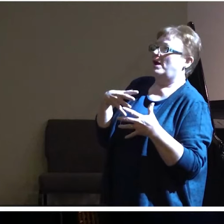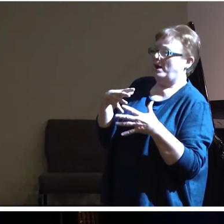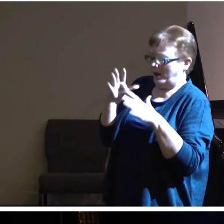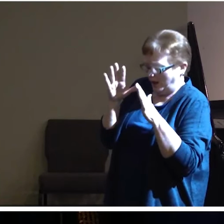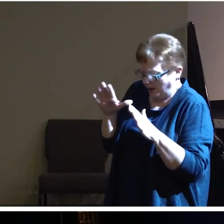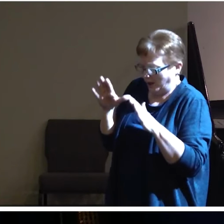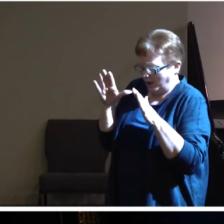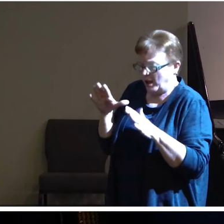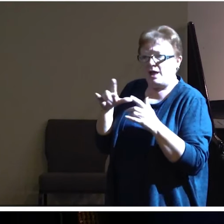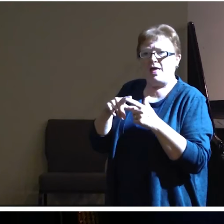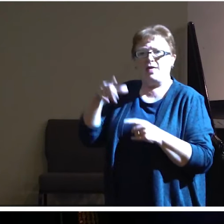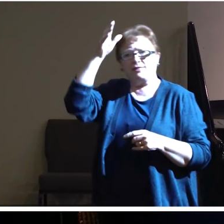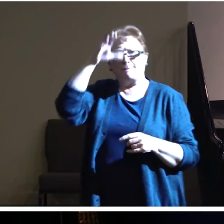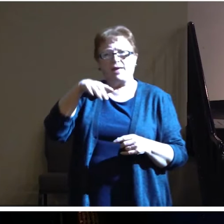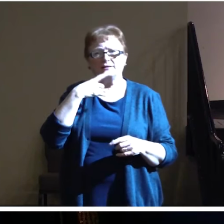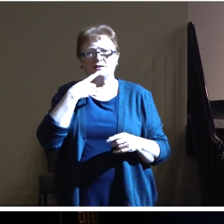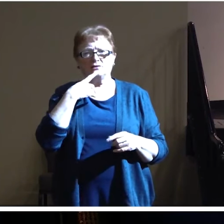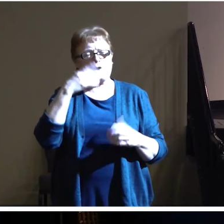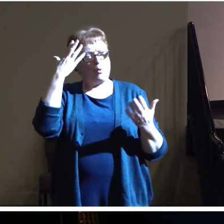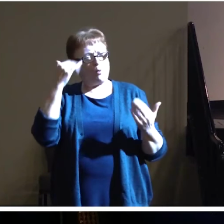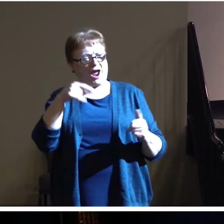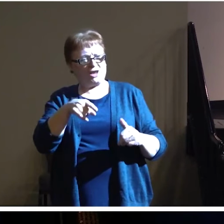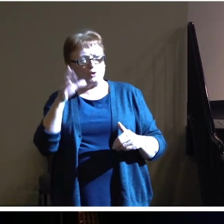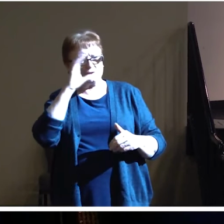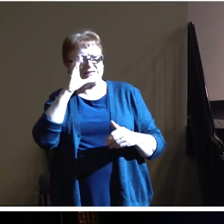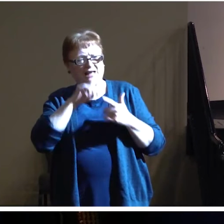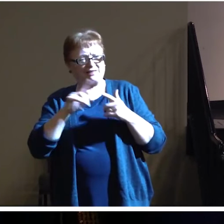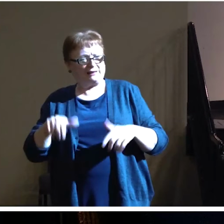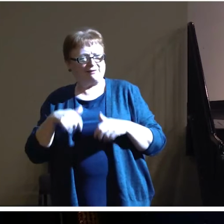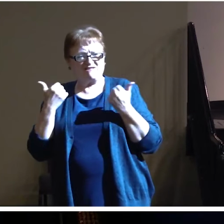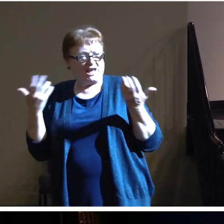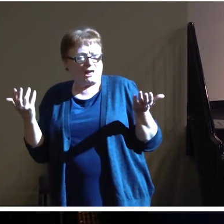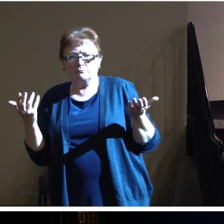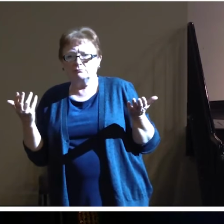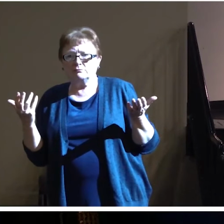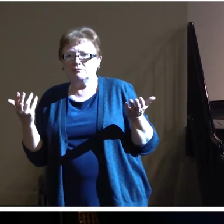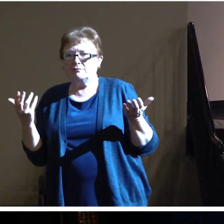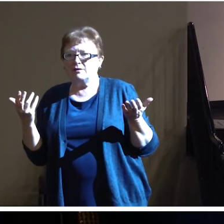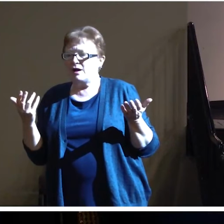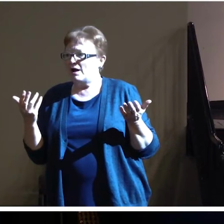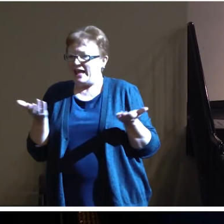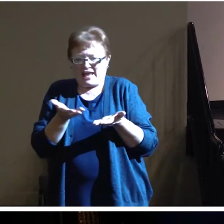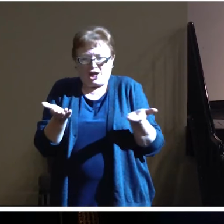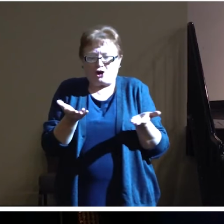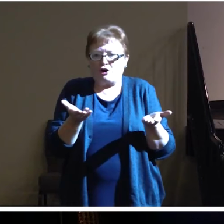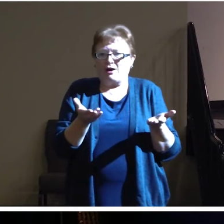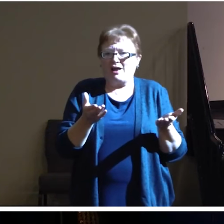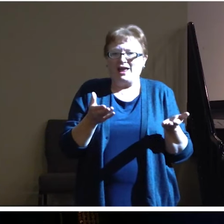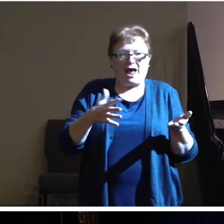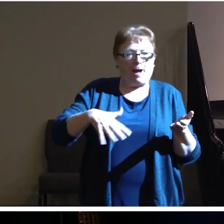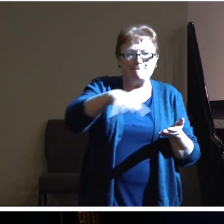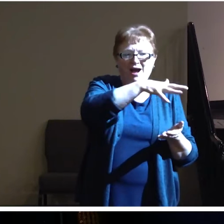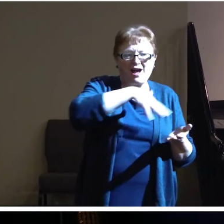the ground, the men said to them, why do you seek the living among the dead? What an incredible